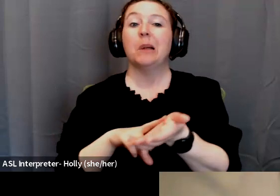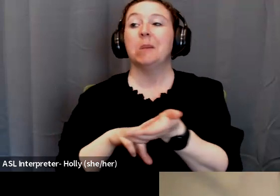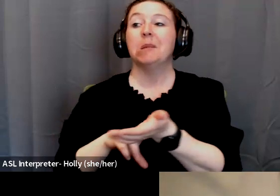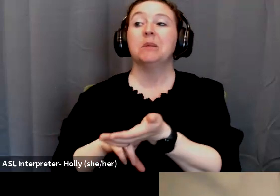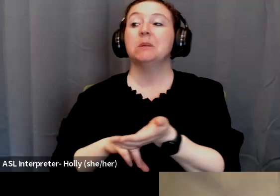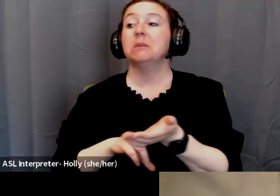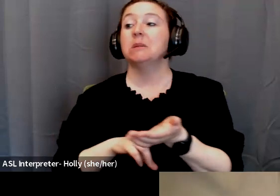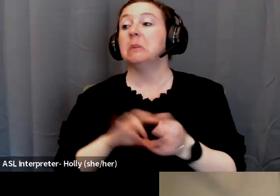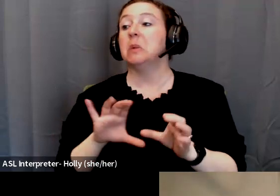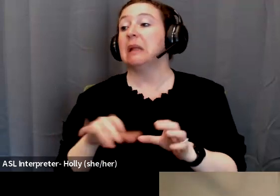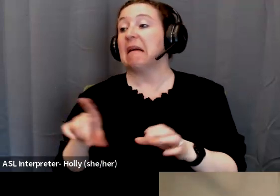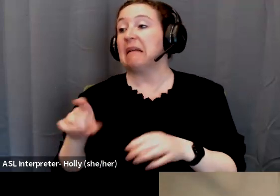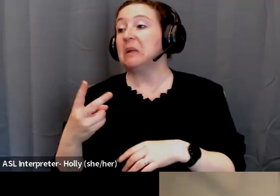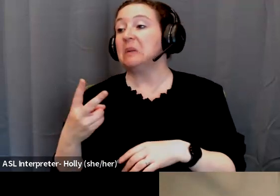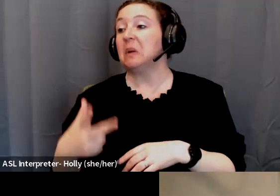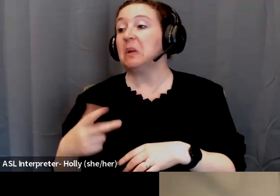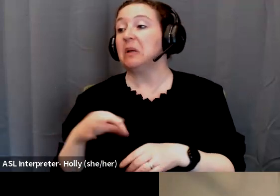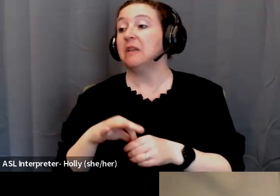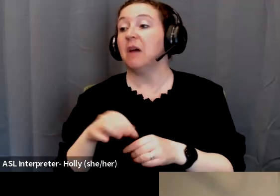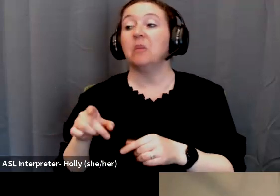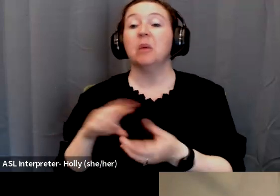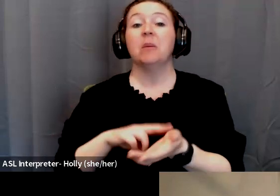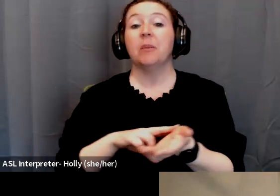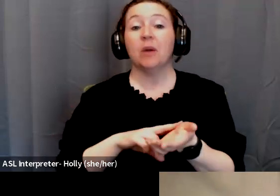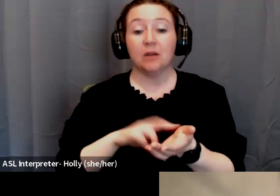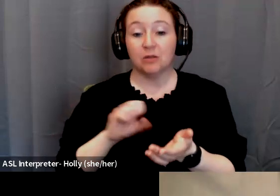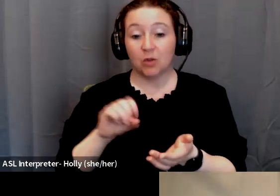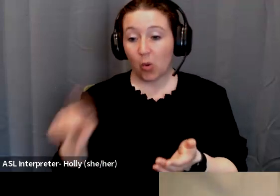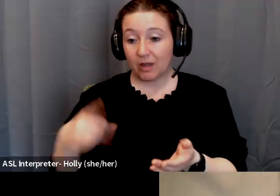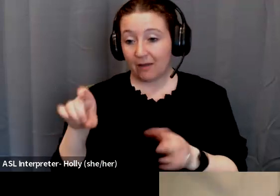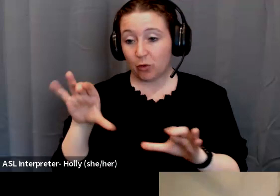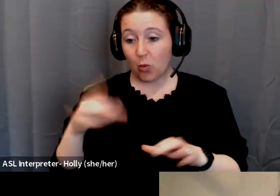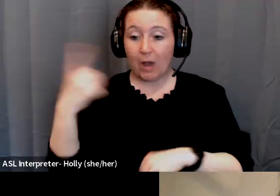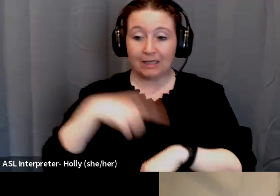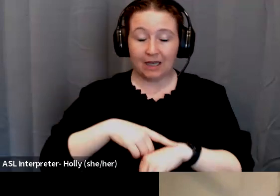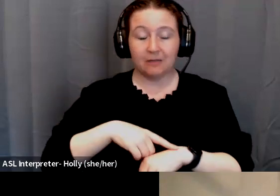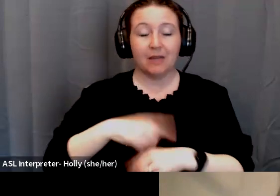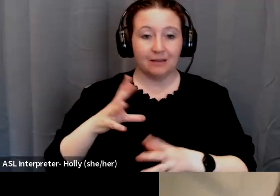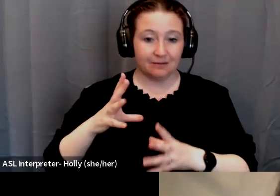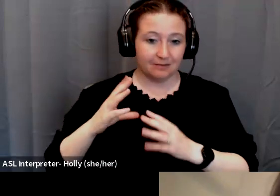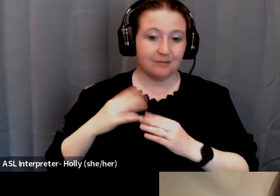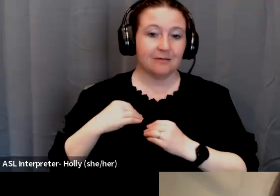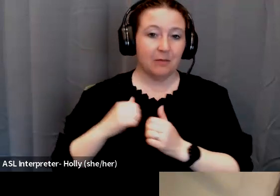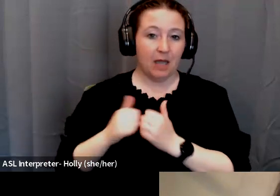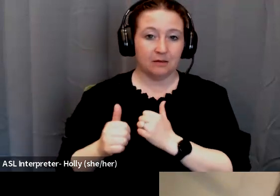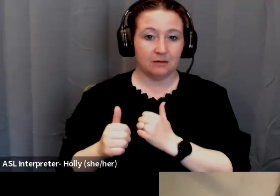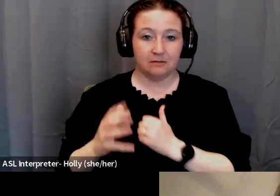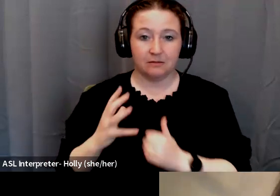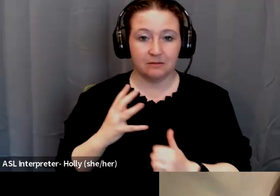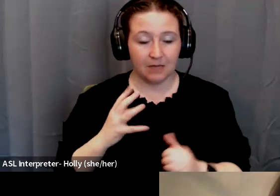do this. I'm going to need 2/3 vote, so that you only have to do it once and you get the votes you need. Nothing wrong with